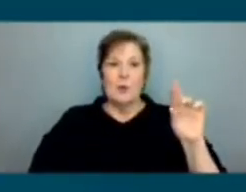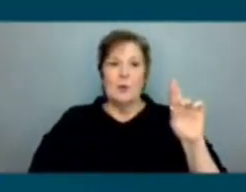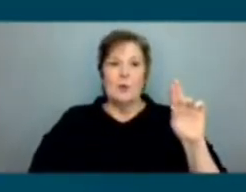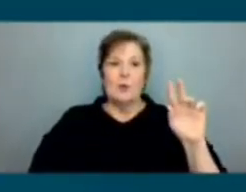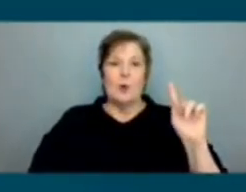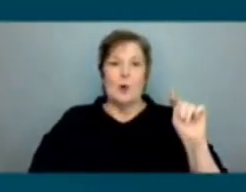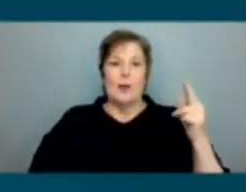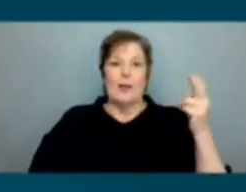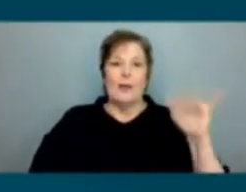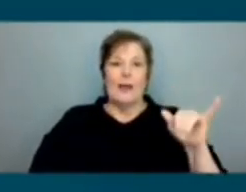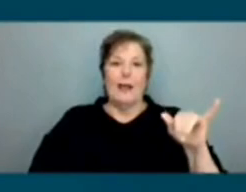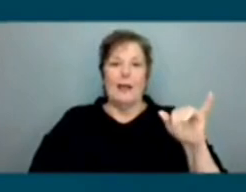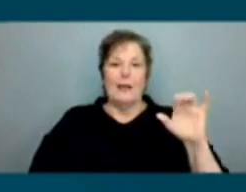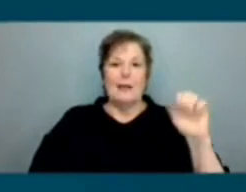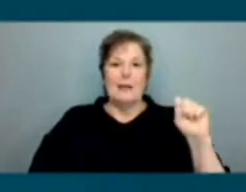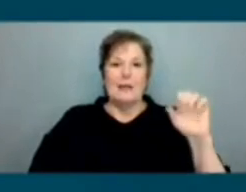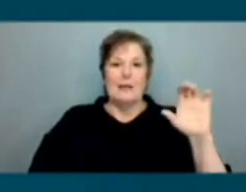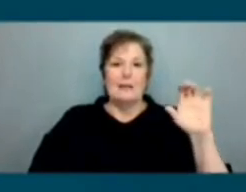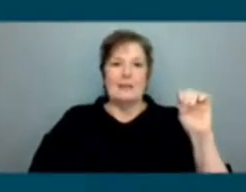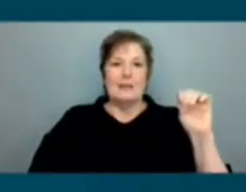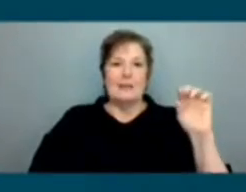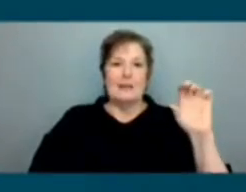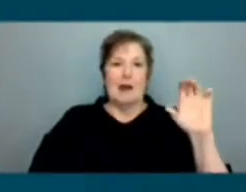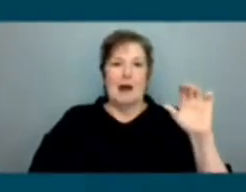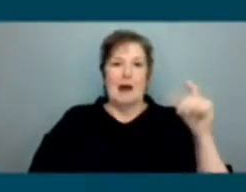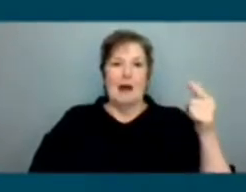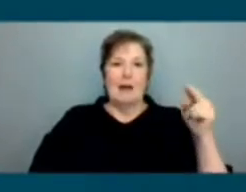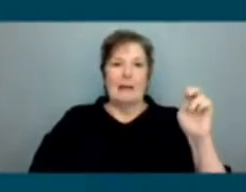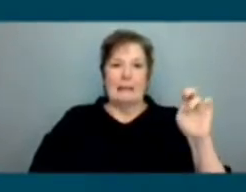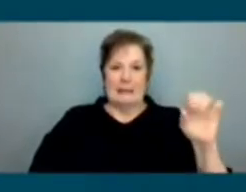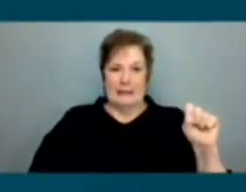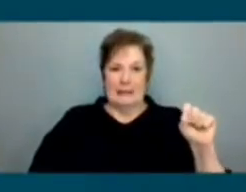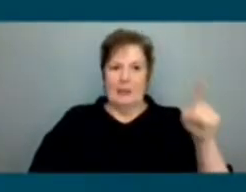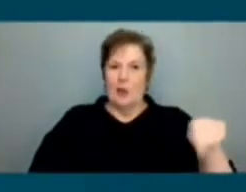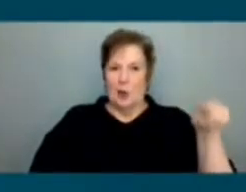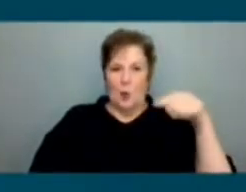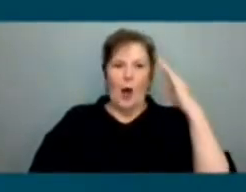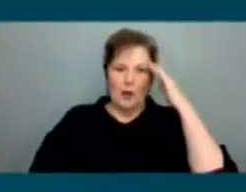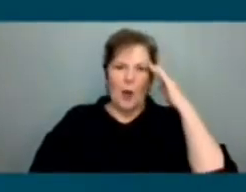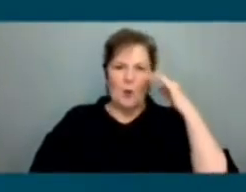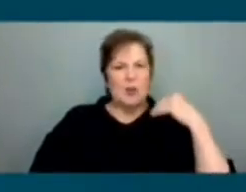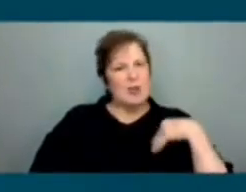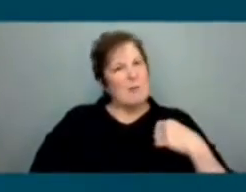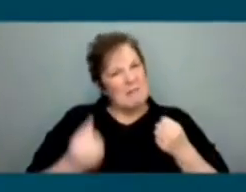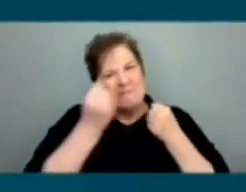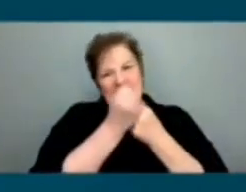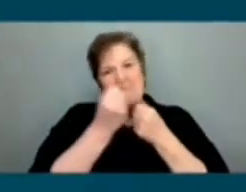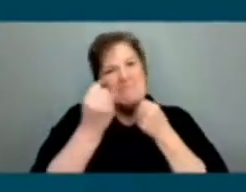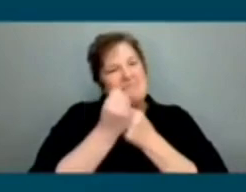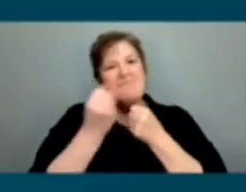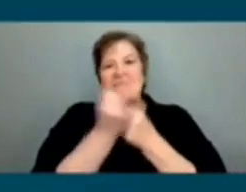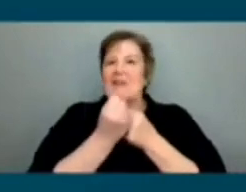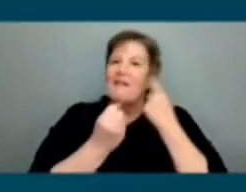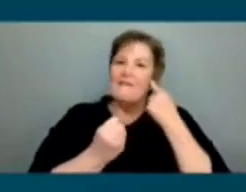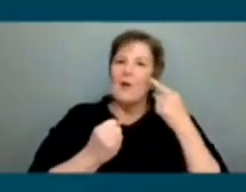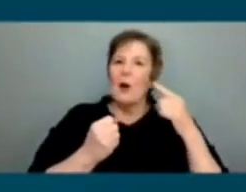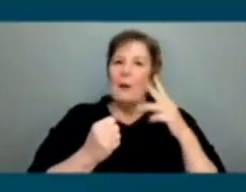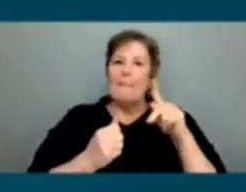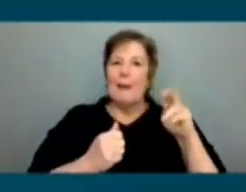sure everyone here knows has been a fierce champion for public education since the days when